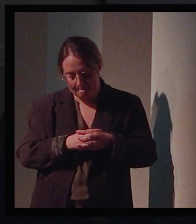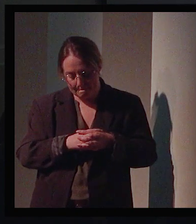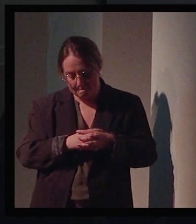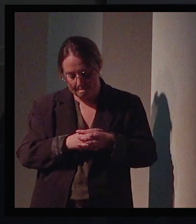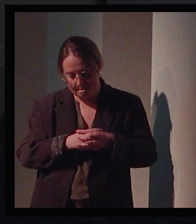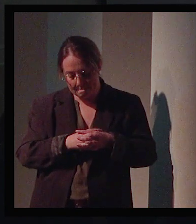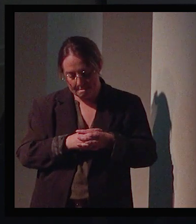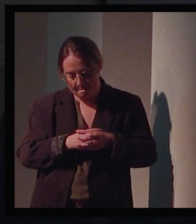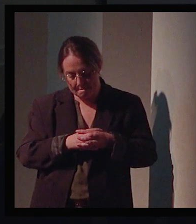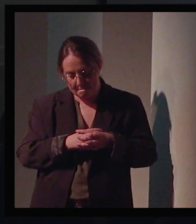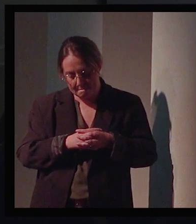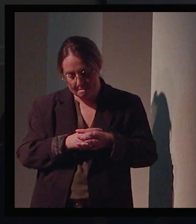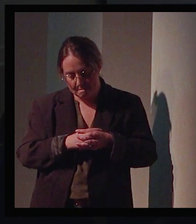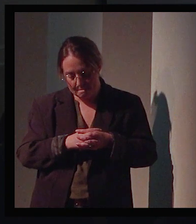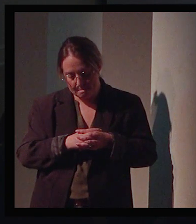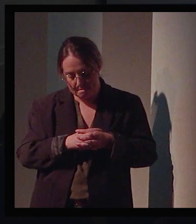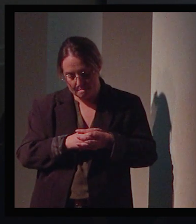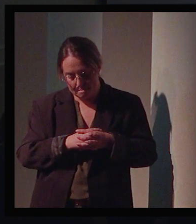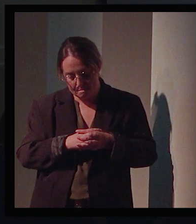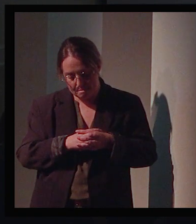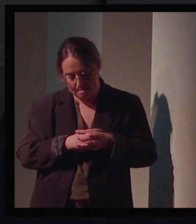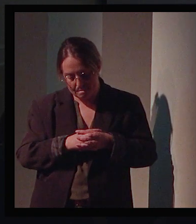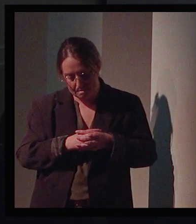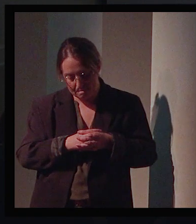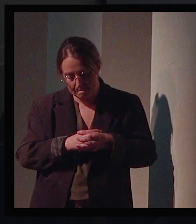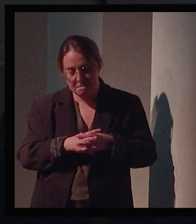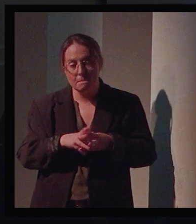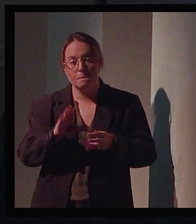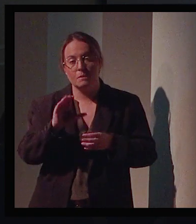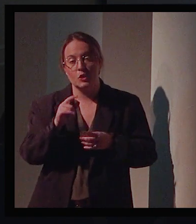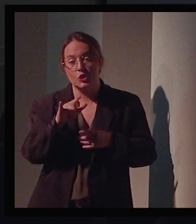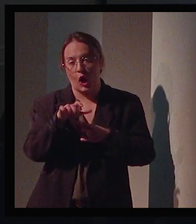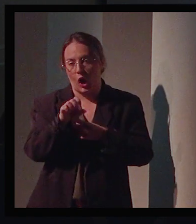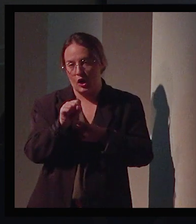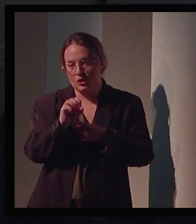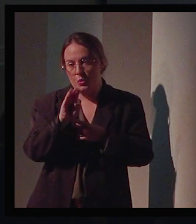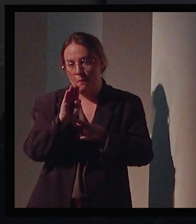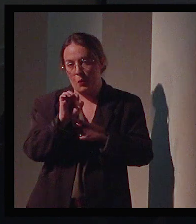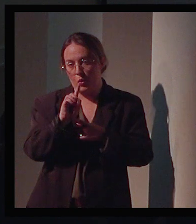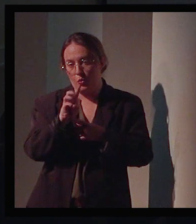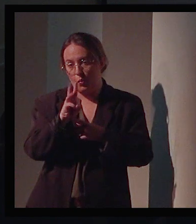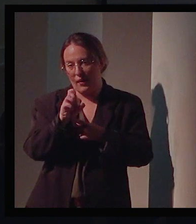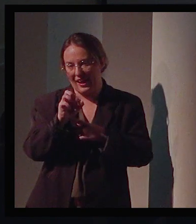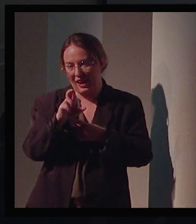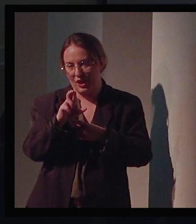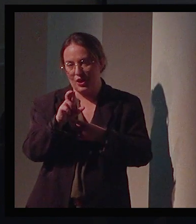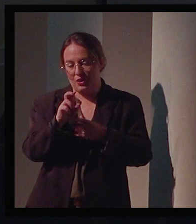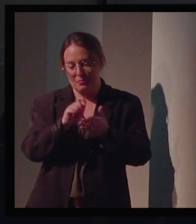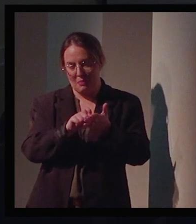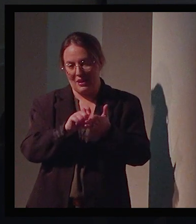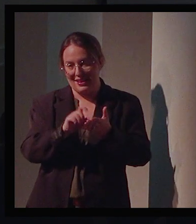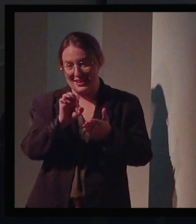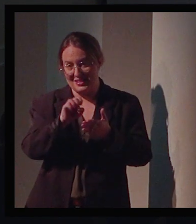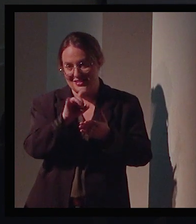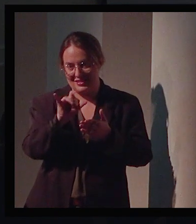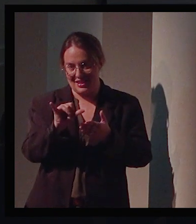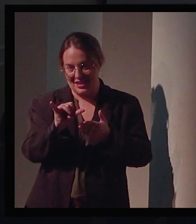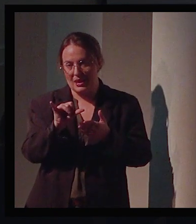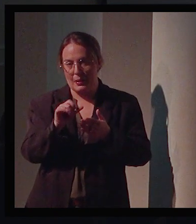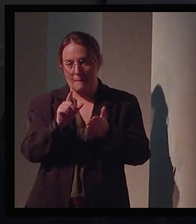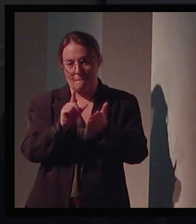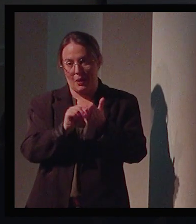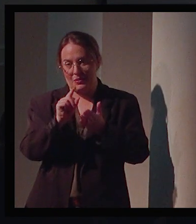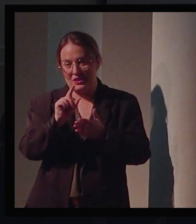Charles Baudelaire gave in an influential essay he published in 1863, the same year as the Salon of the